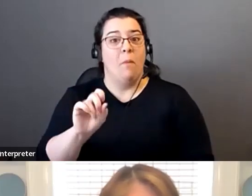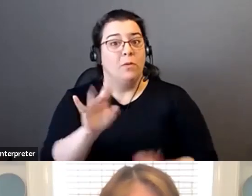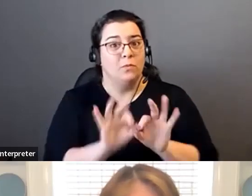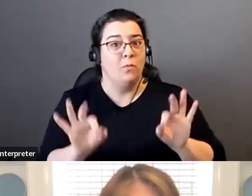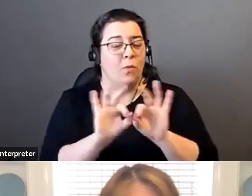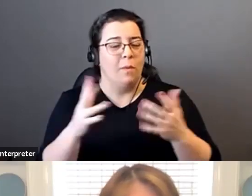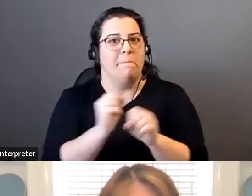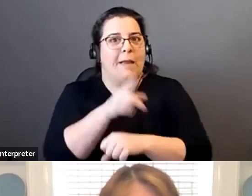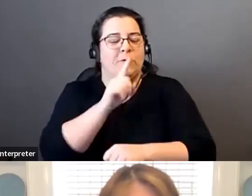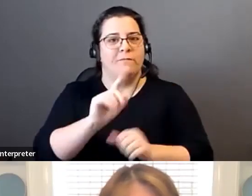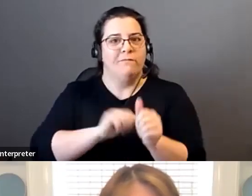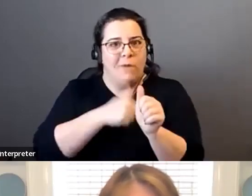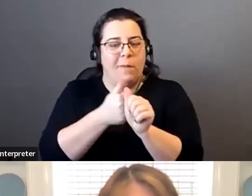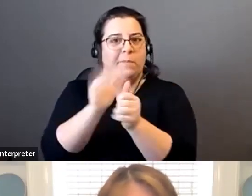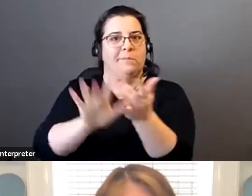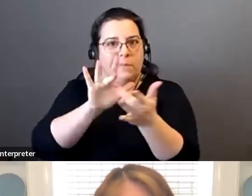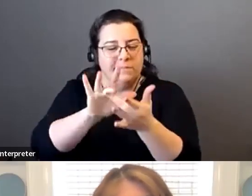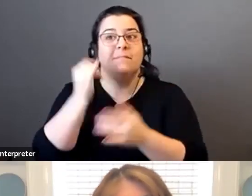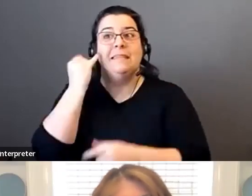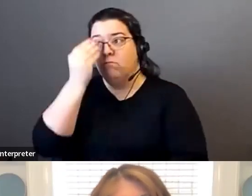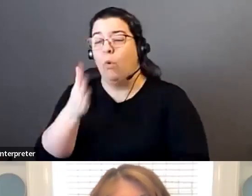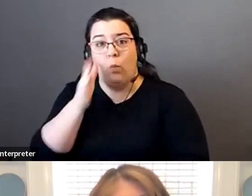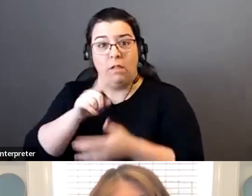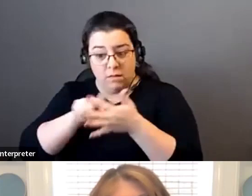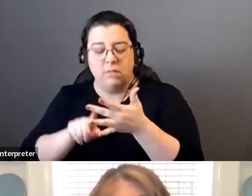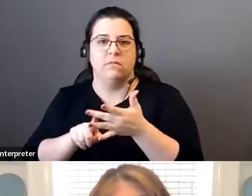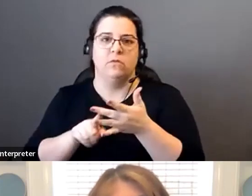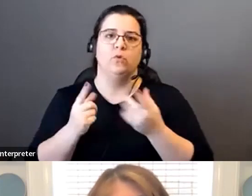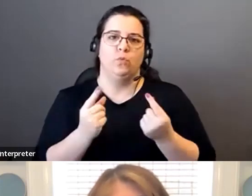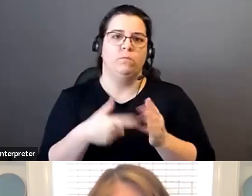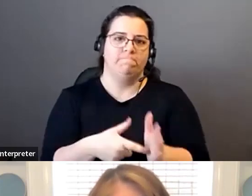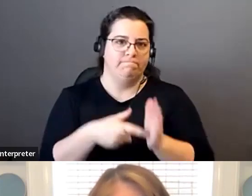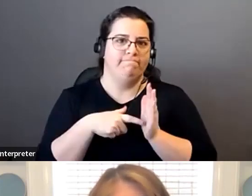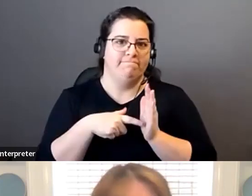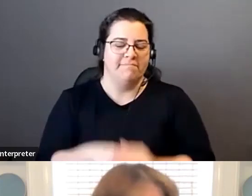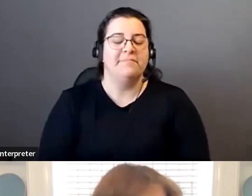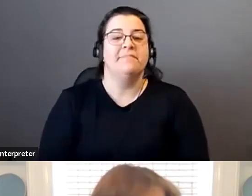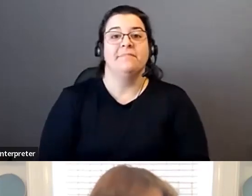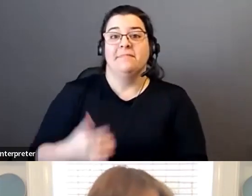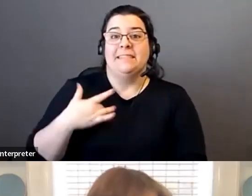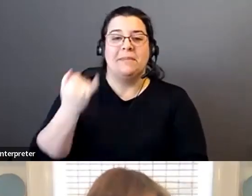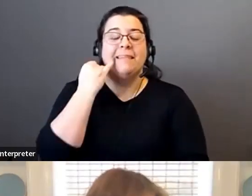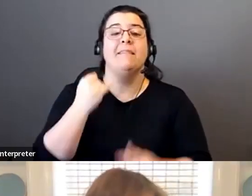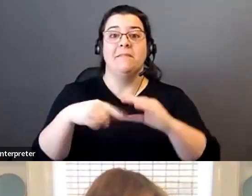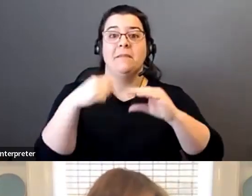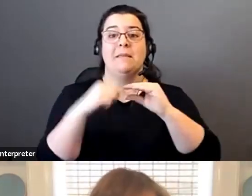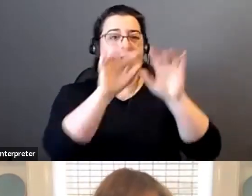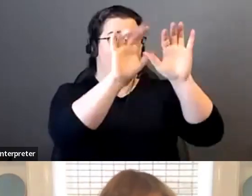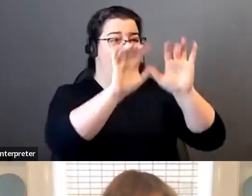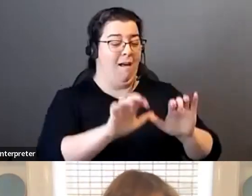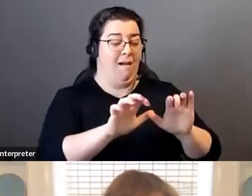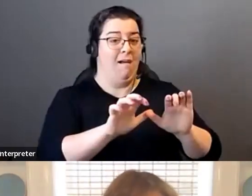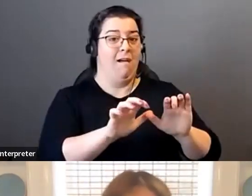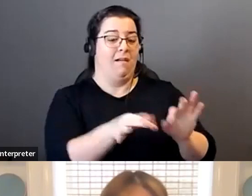or an email message to someone I have met before, 99% of the time, my last line is looking forward to hearing from you. If I